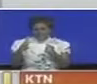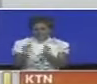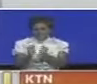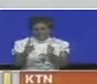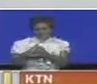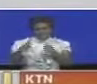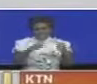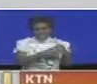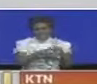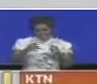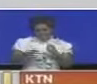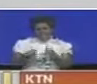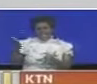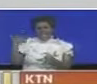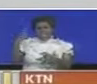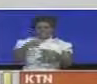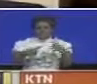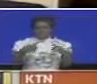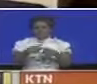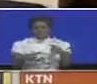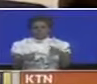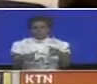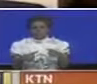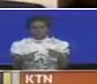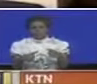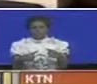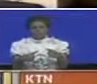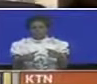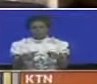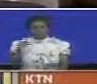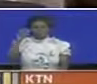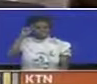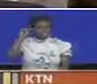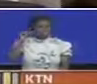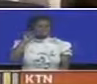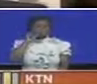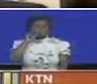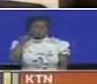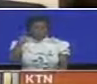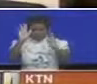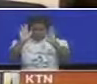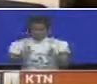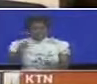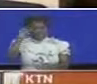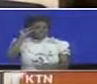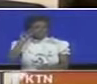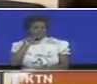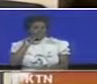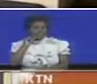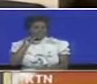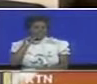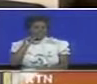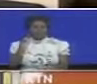399,310 ya mwaka 2012. The gender parity, and this is key, now stands